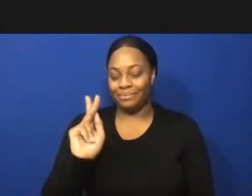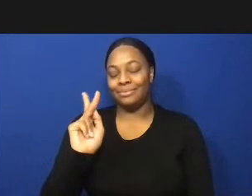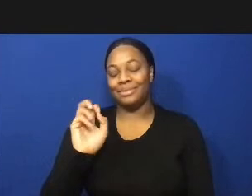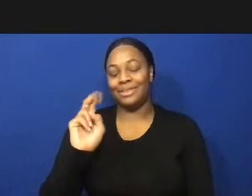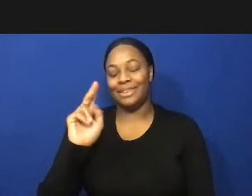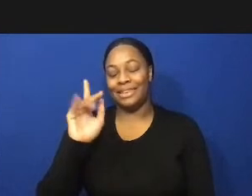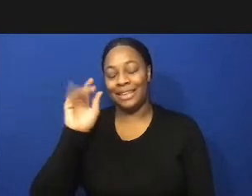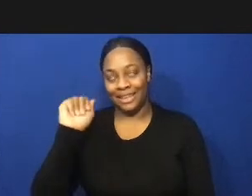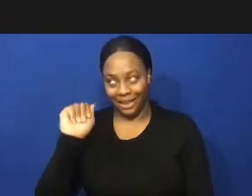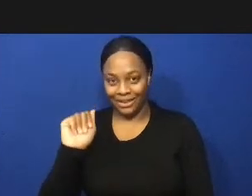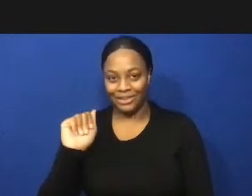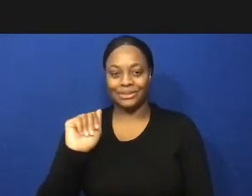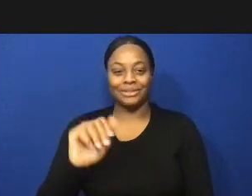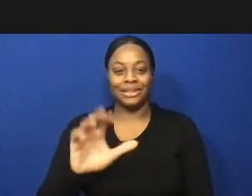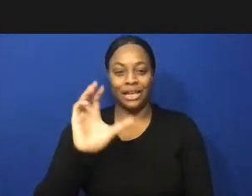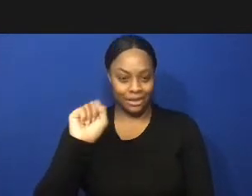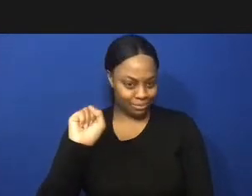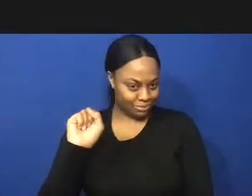Macaroni,